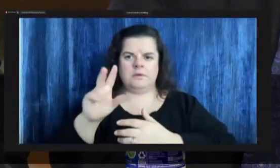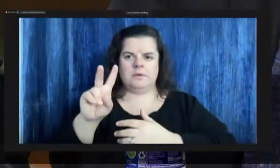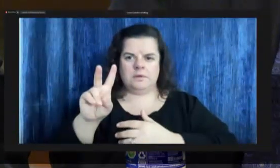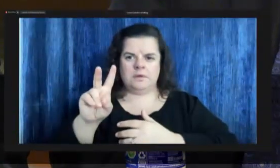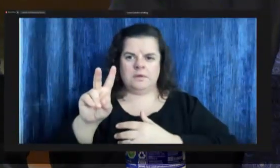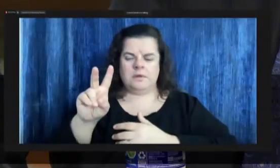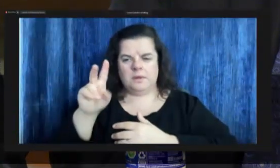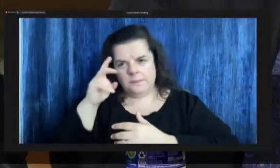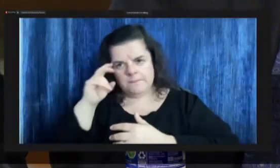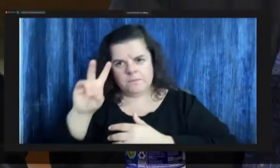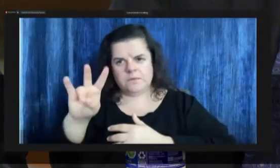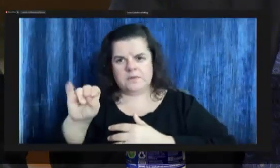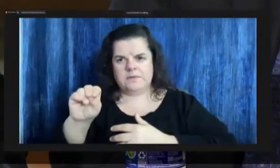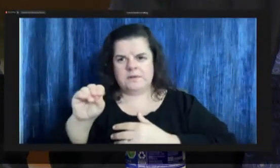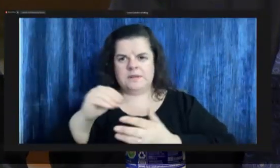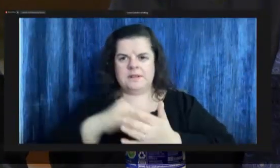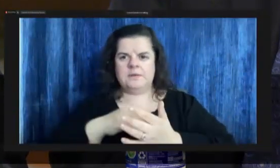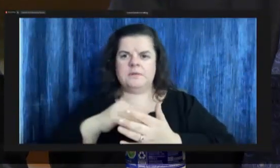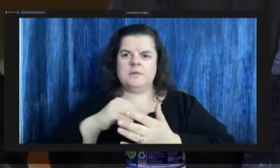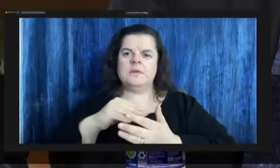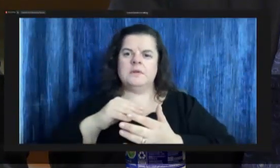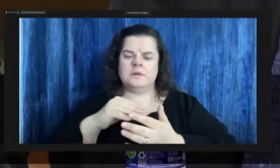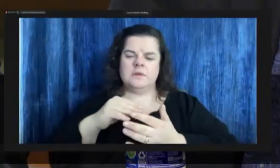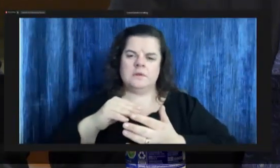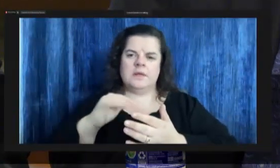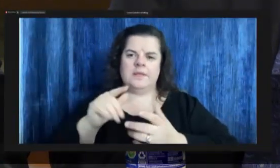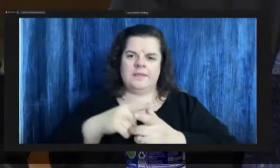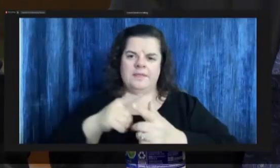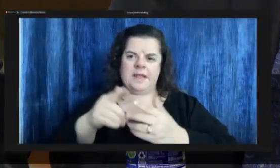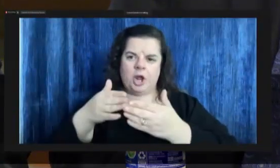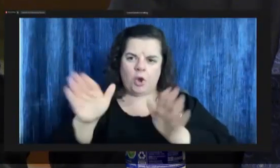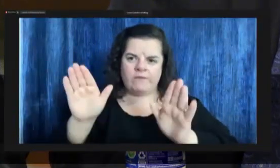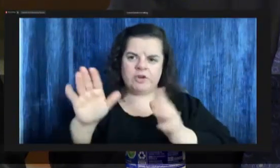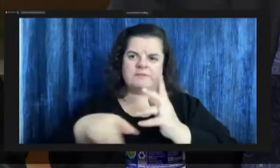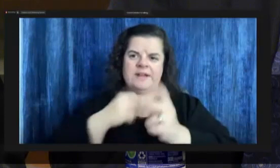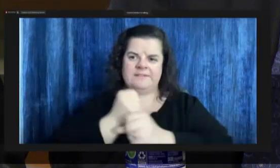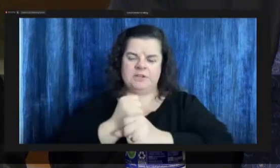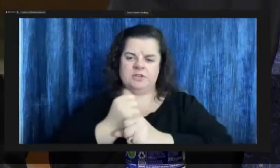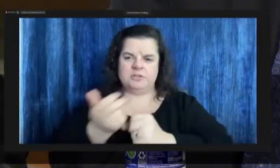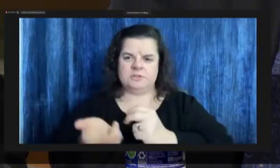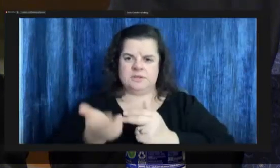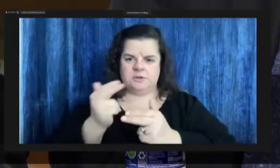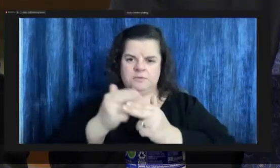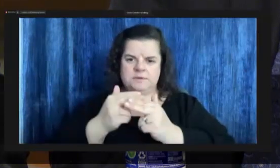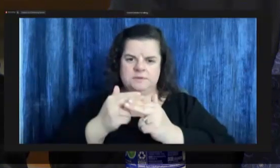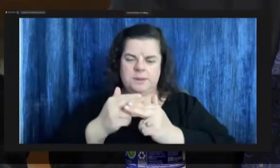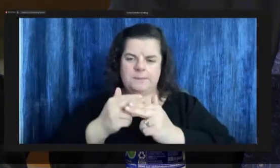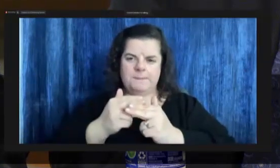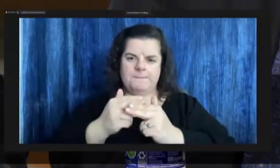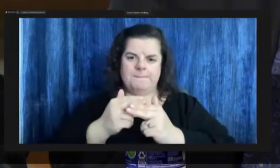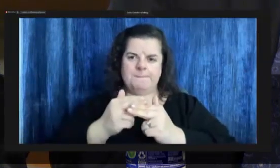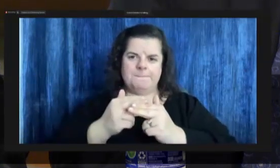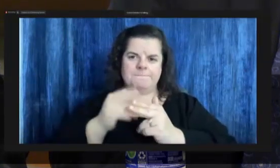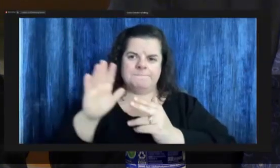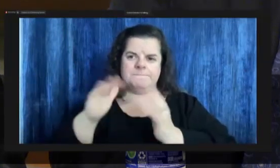$270,000. And then over a 5-year increase of